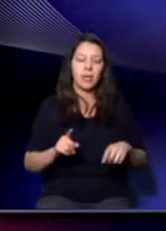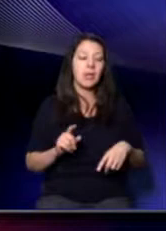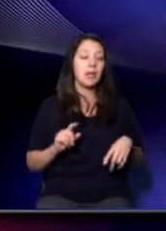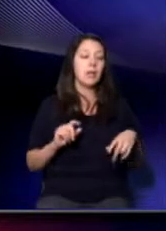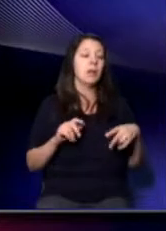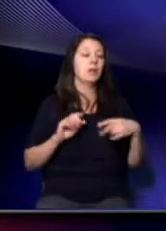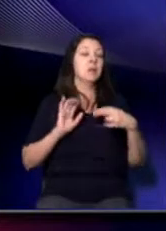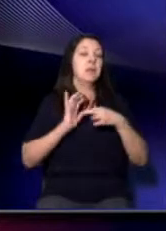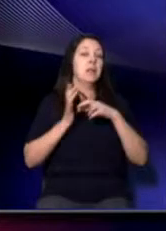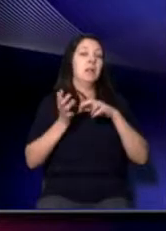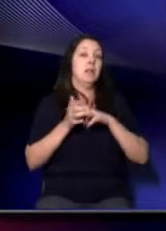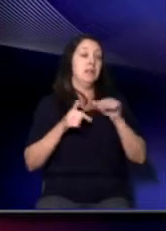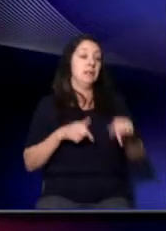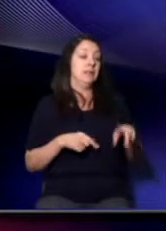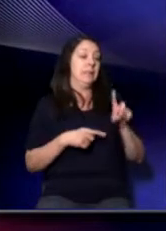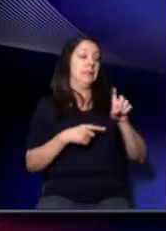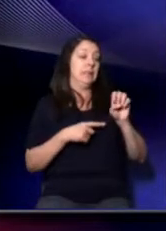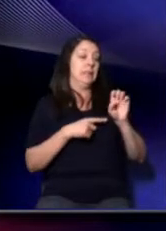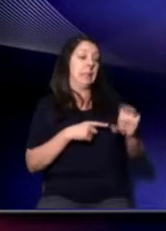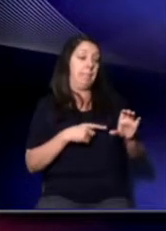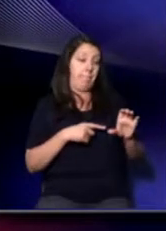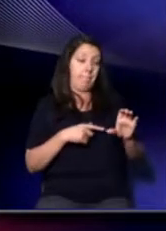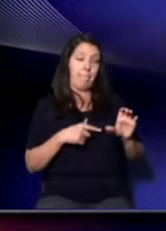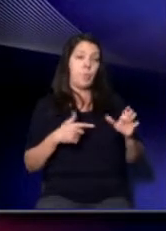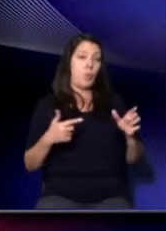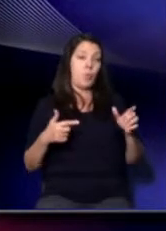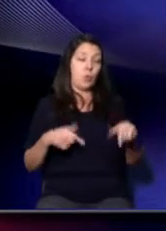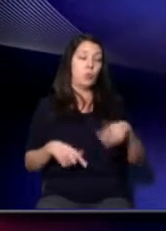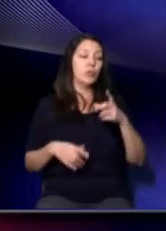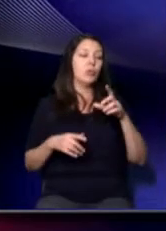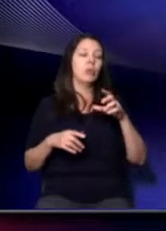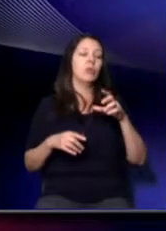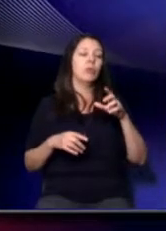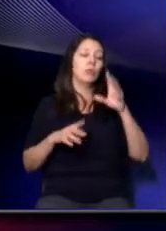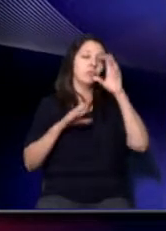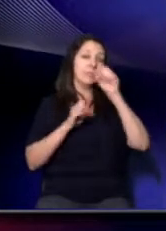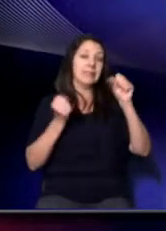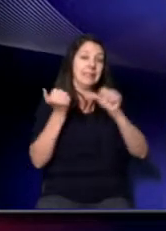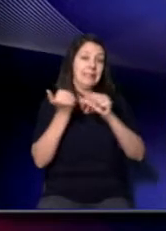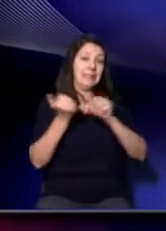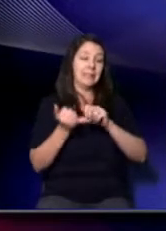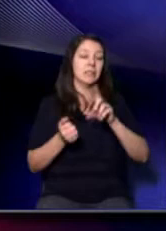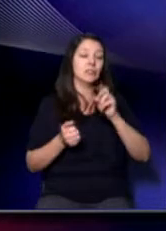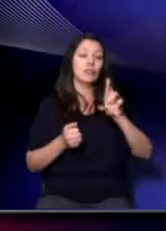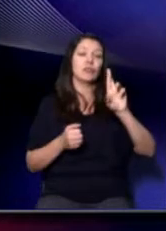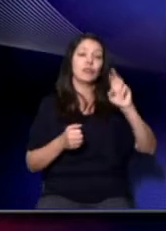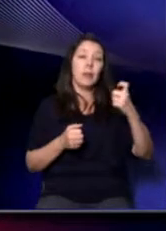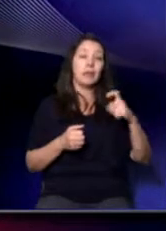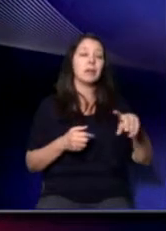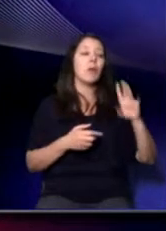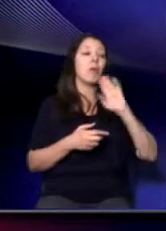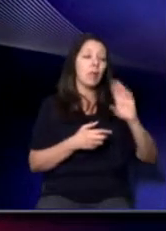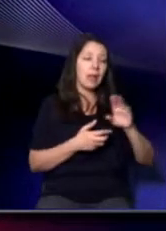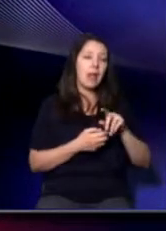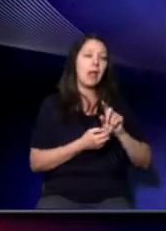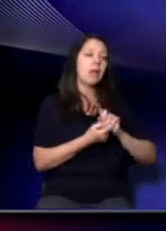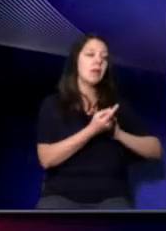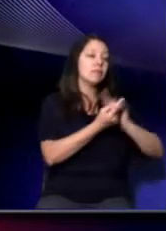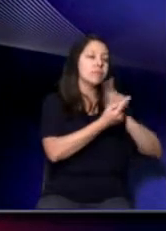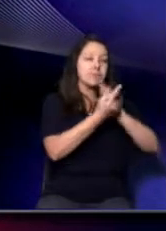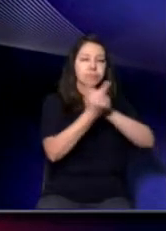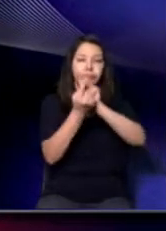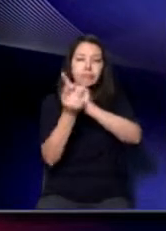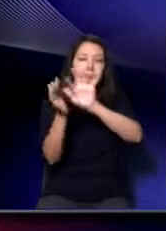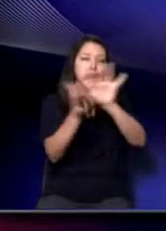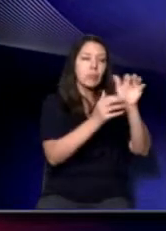December, Dr. Rex will be taking some time to meet with staff at NCR